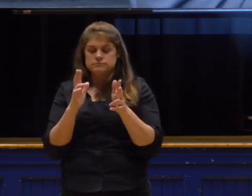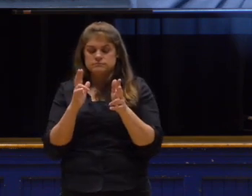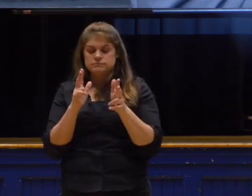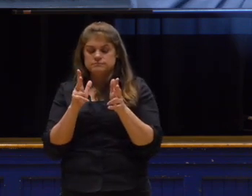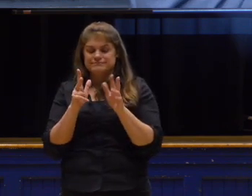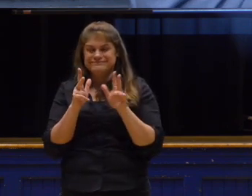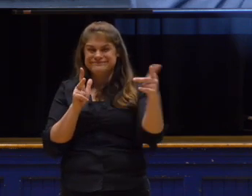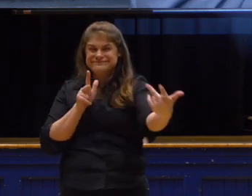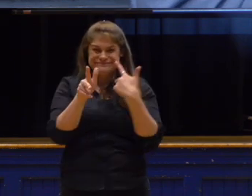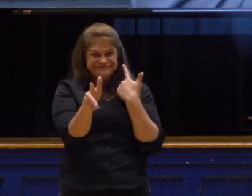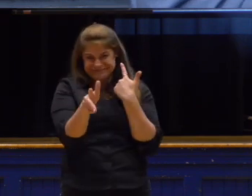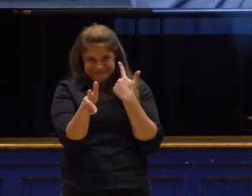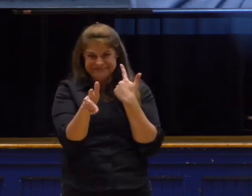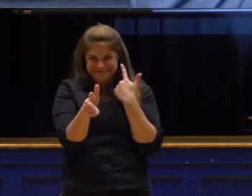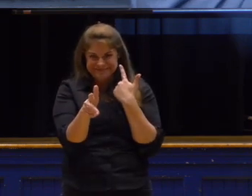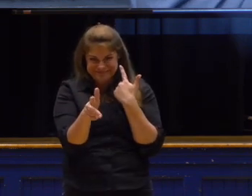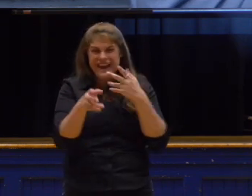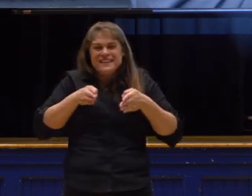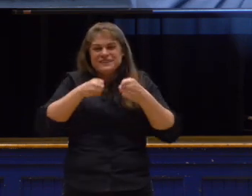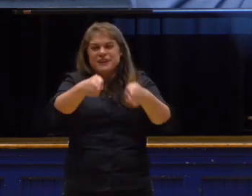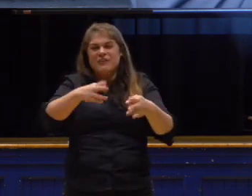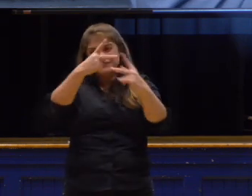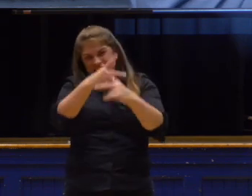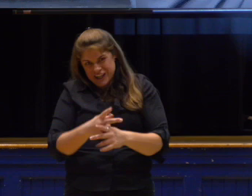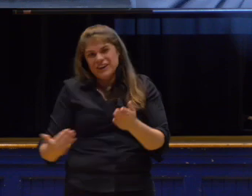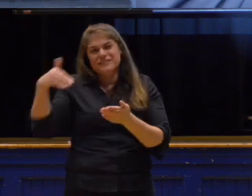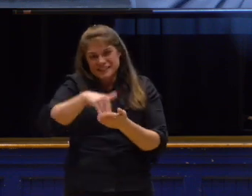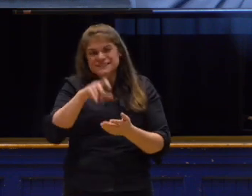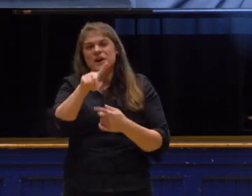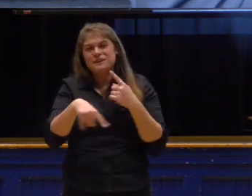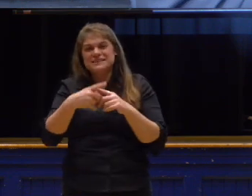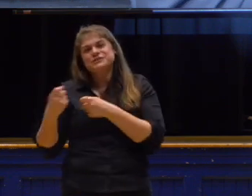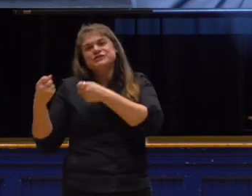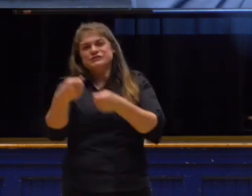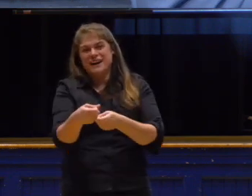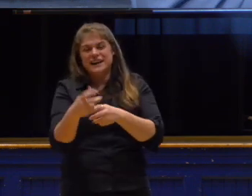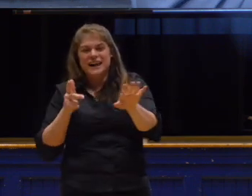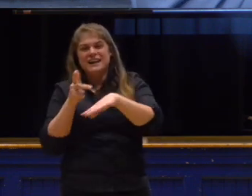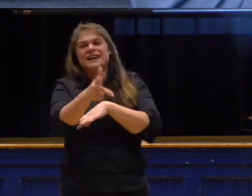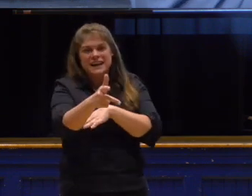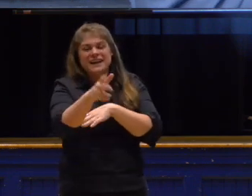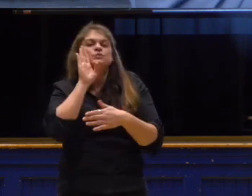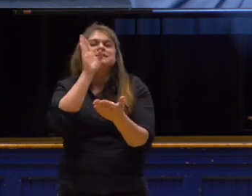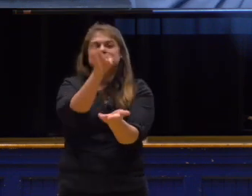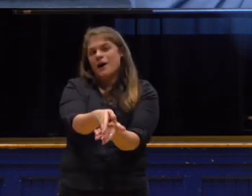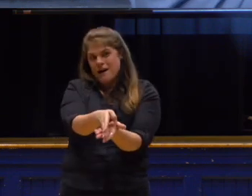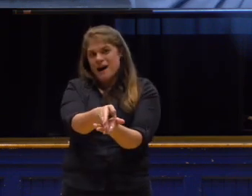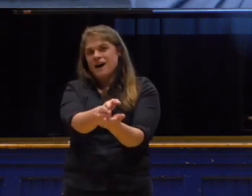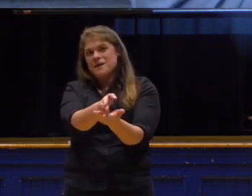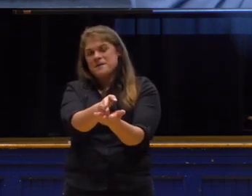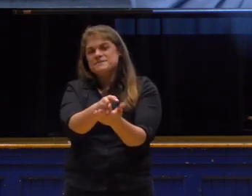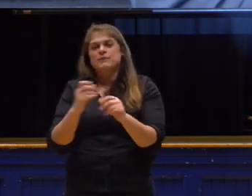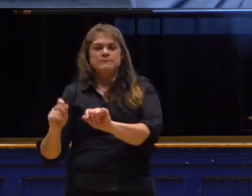like Mojitos now, the lane's going to be realigned. So if you are driving in that direction, you're going to be